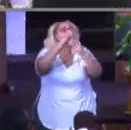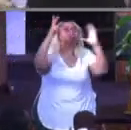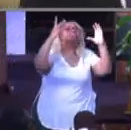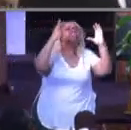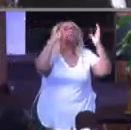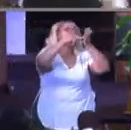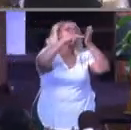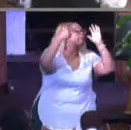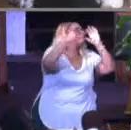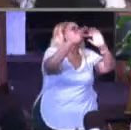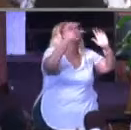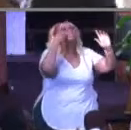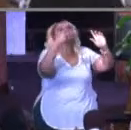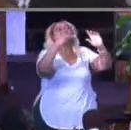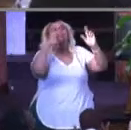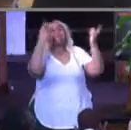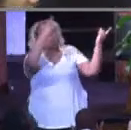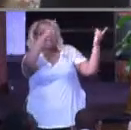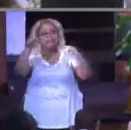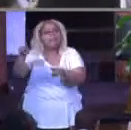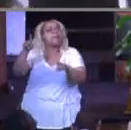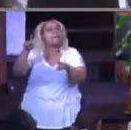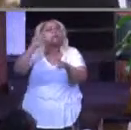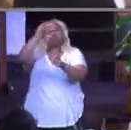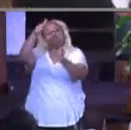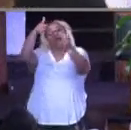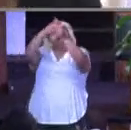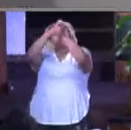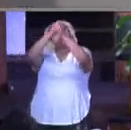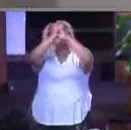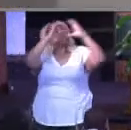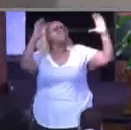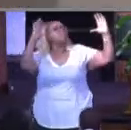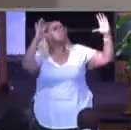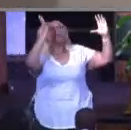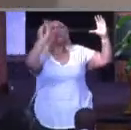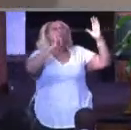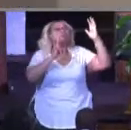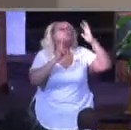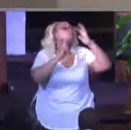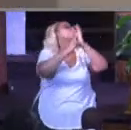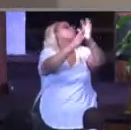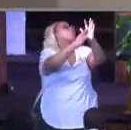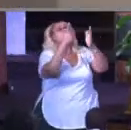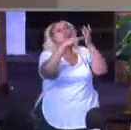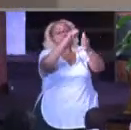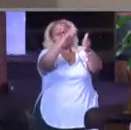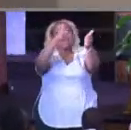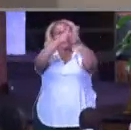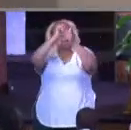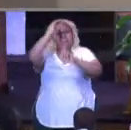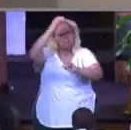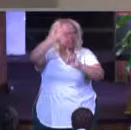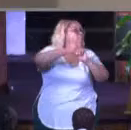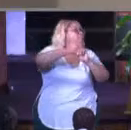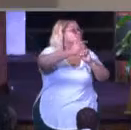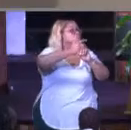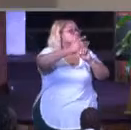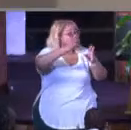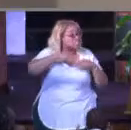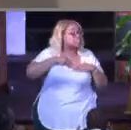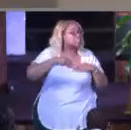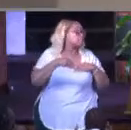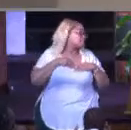the symbolism. You'll see what's going on behind the scenes. God's going to show you what's behind the veil.